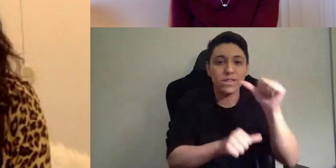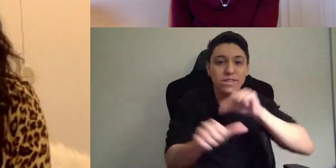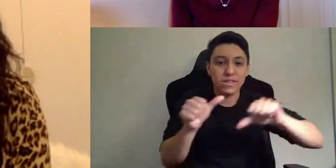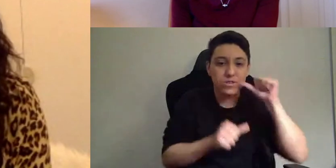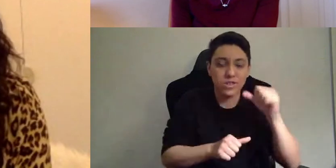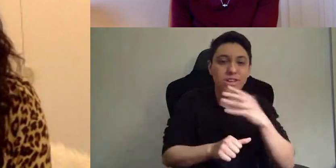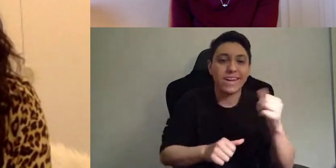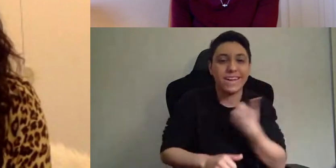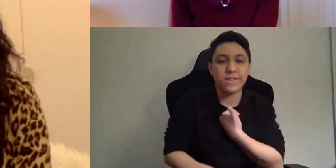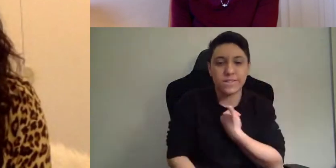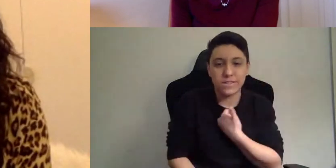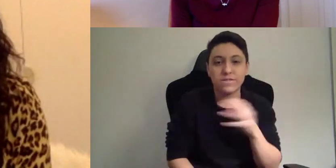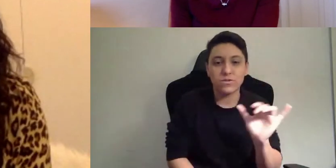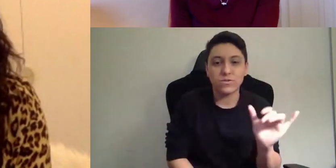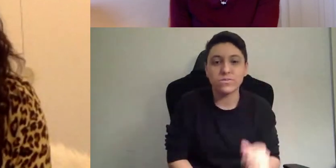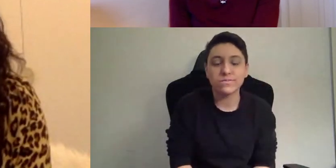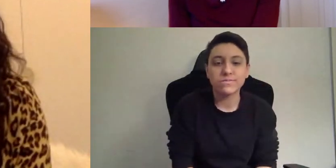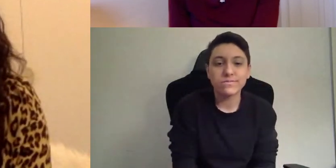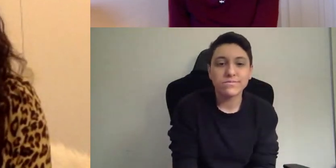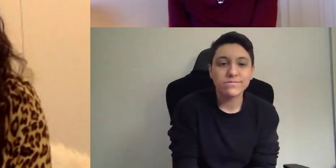ourselves.